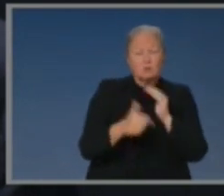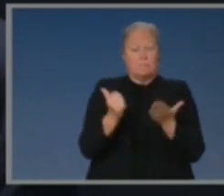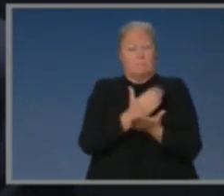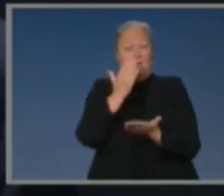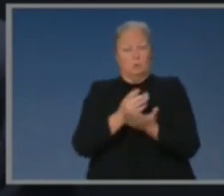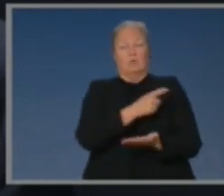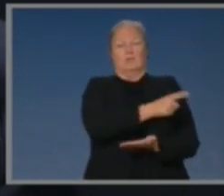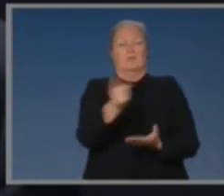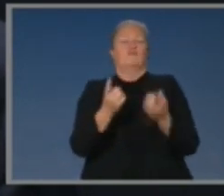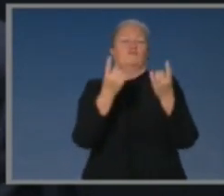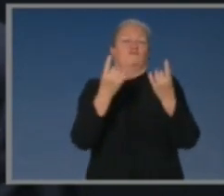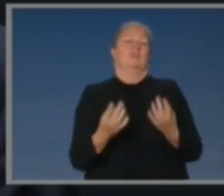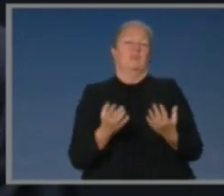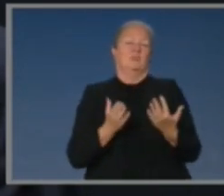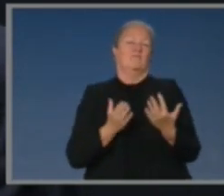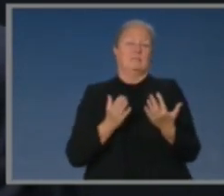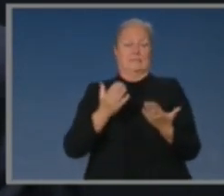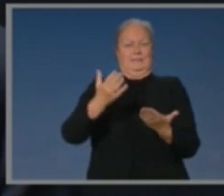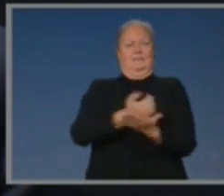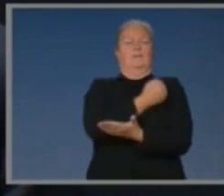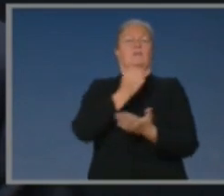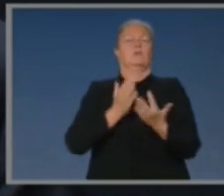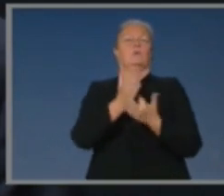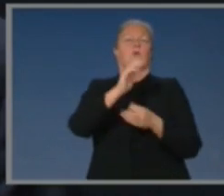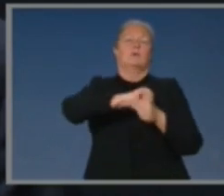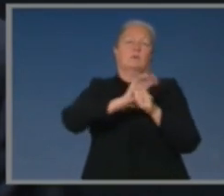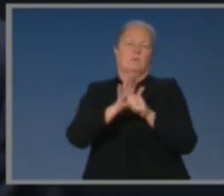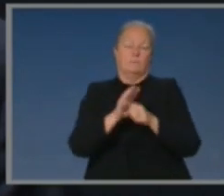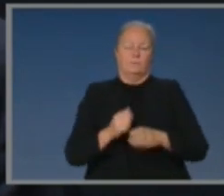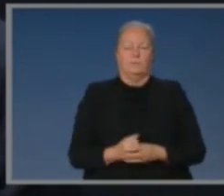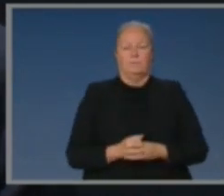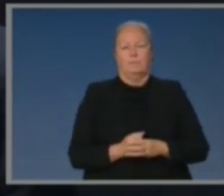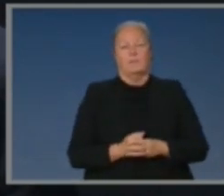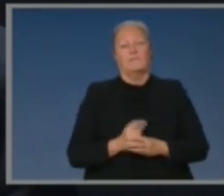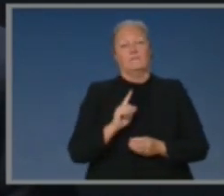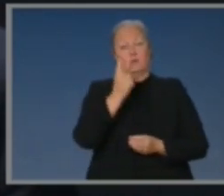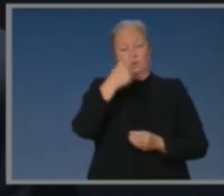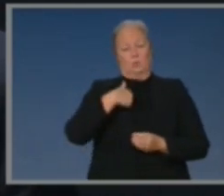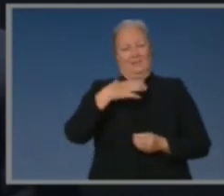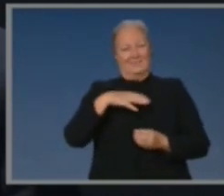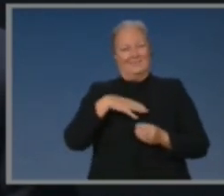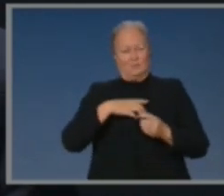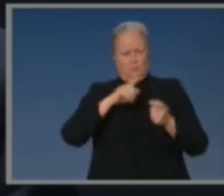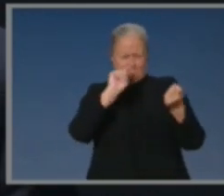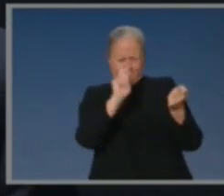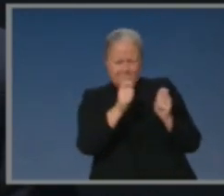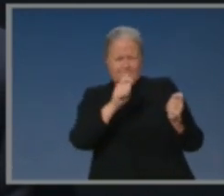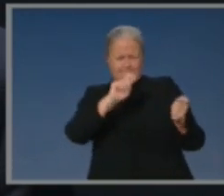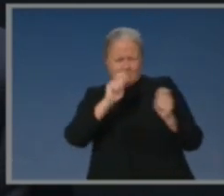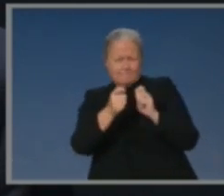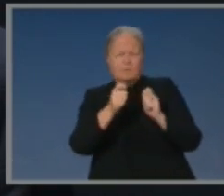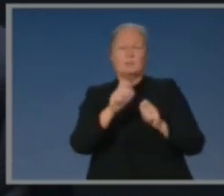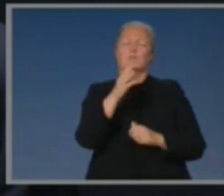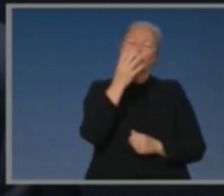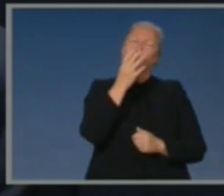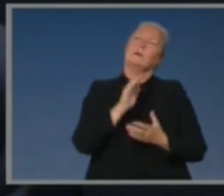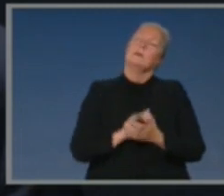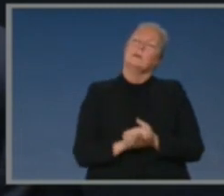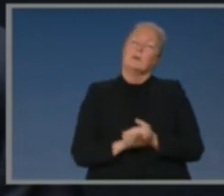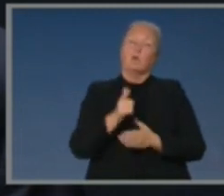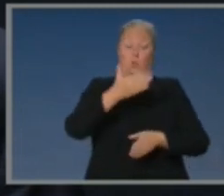around really four key issues. The first is reconfiguring and restructuring work sites to make